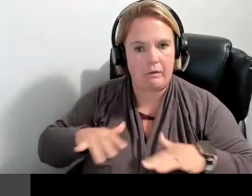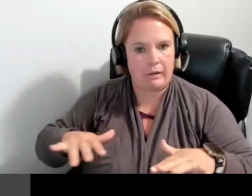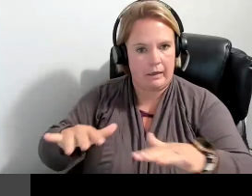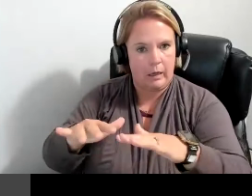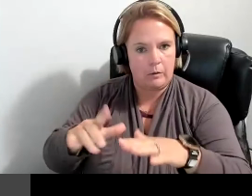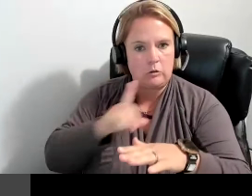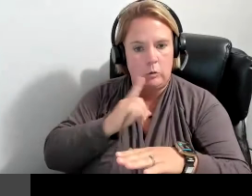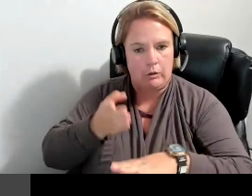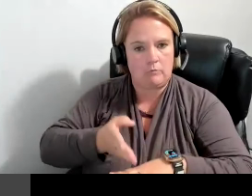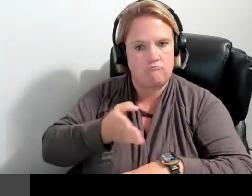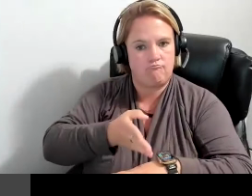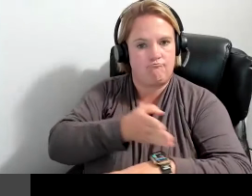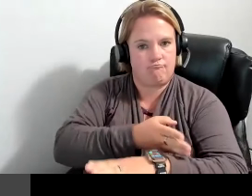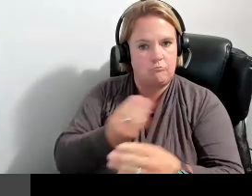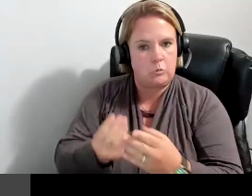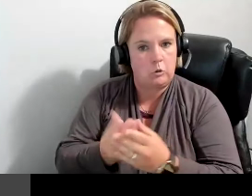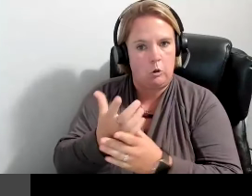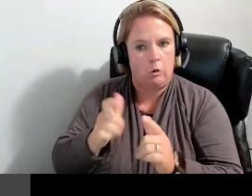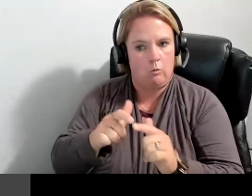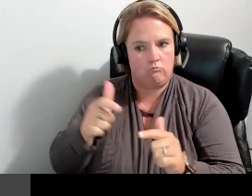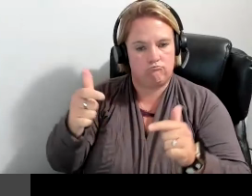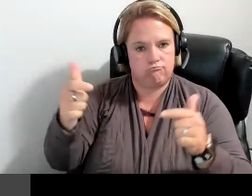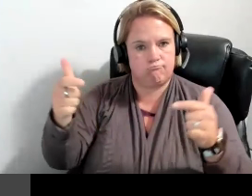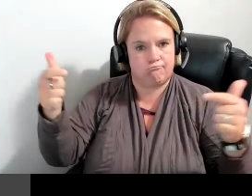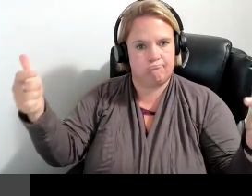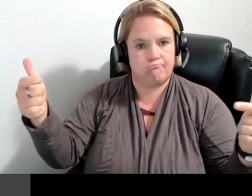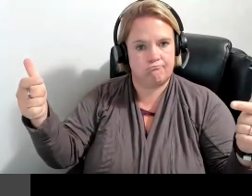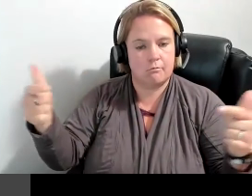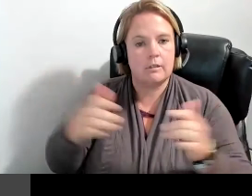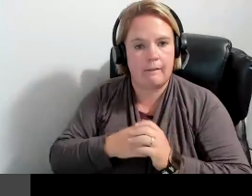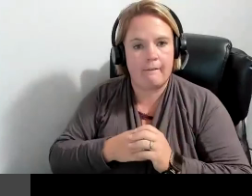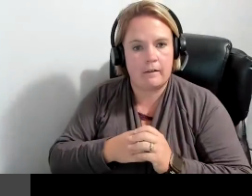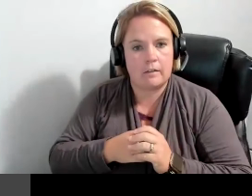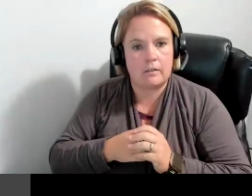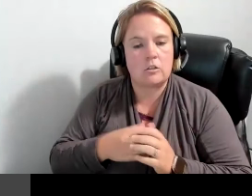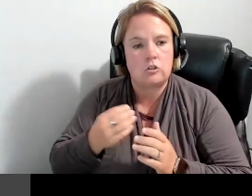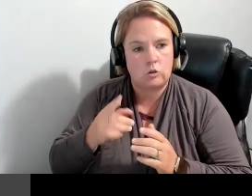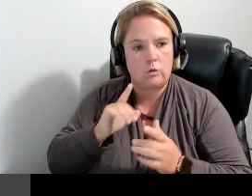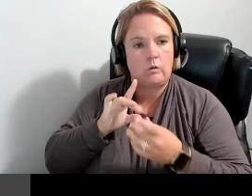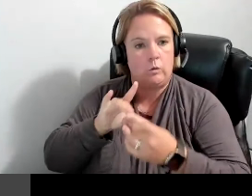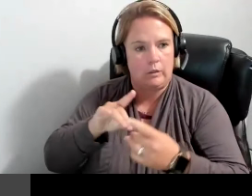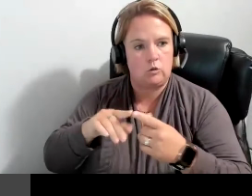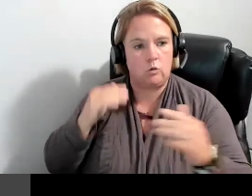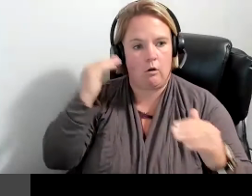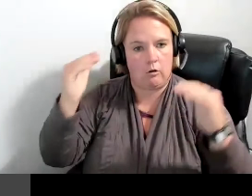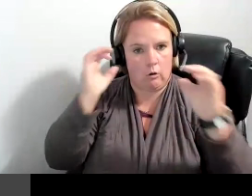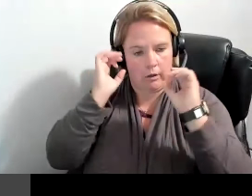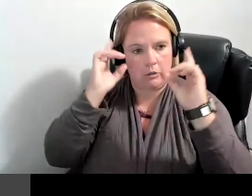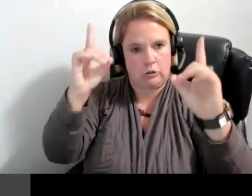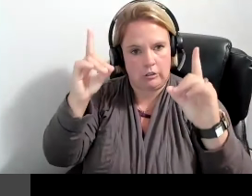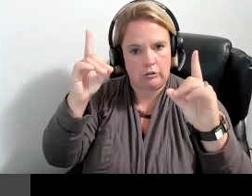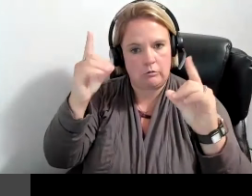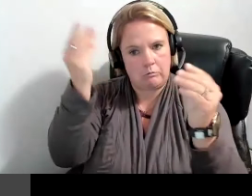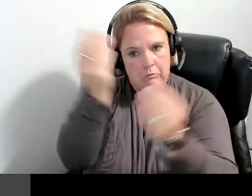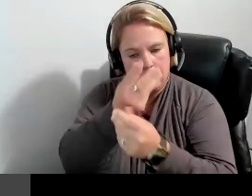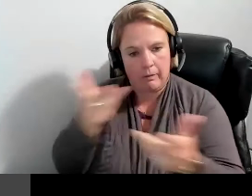grown in its way that it's supporting the work that we're doing. So again, this is going to be about adult education and just sharing with you information